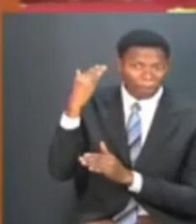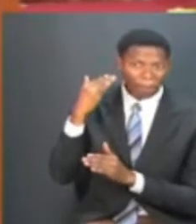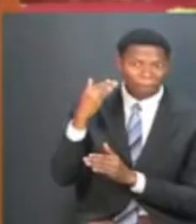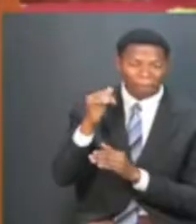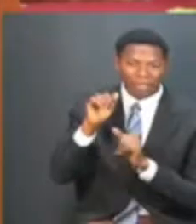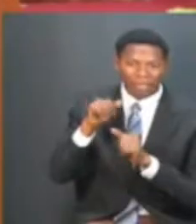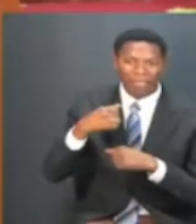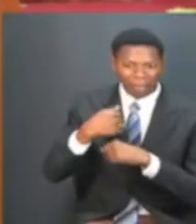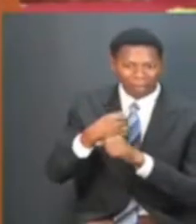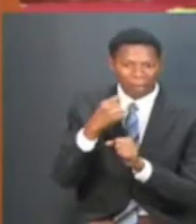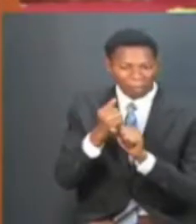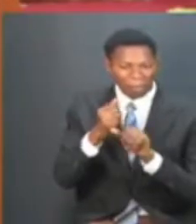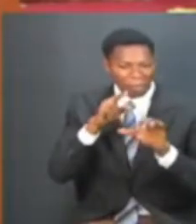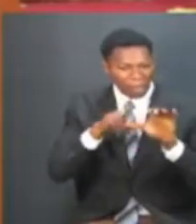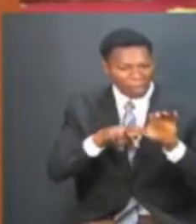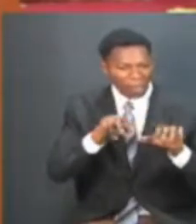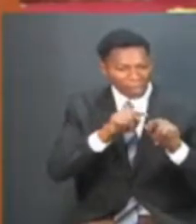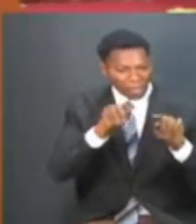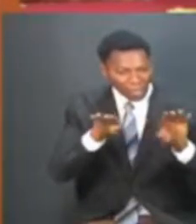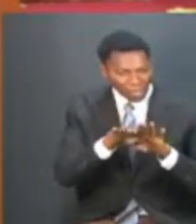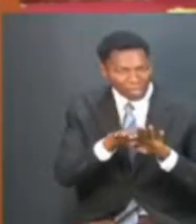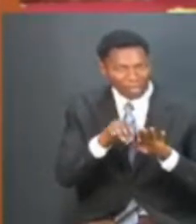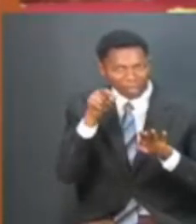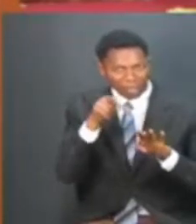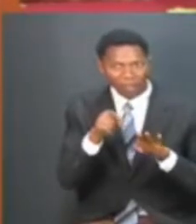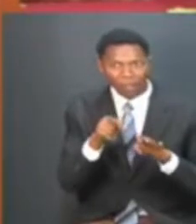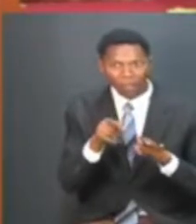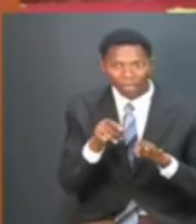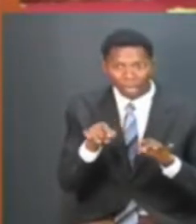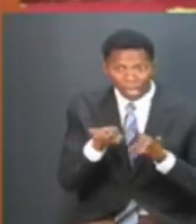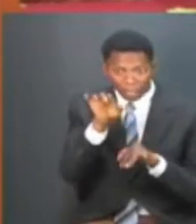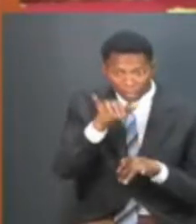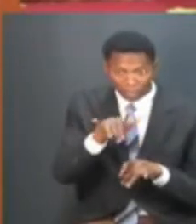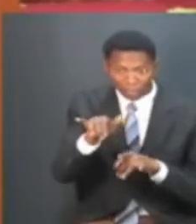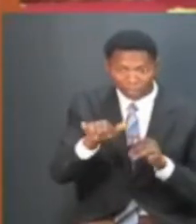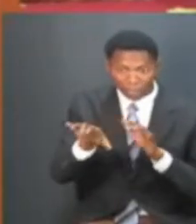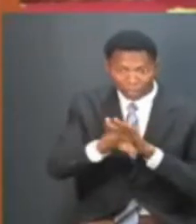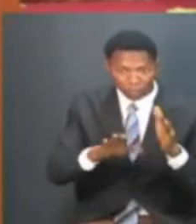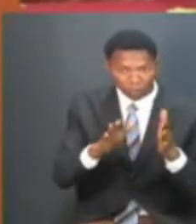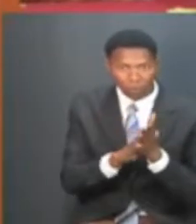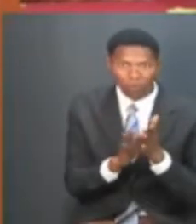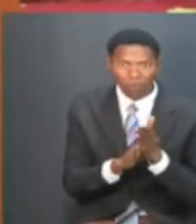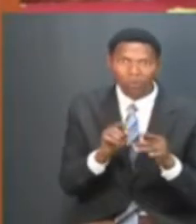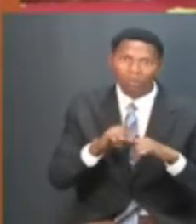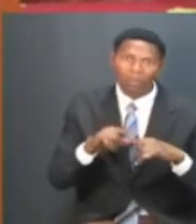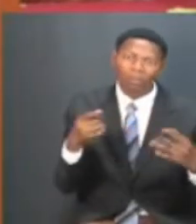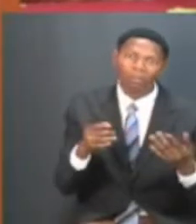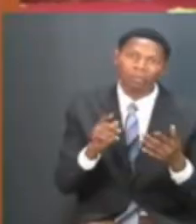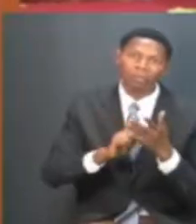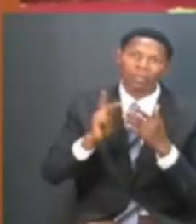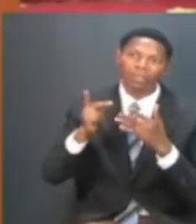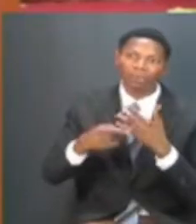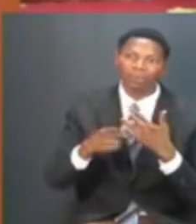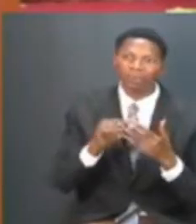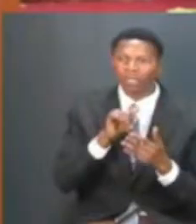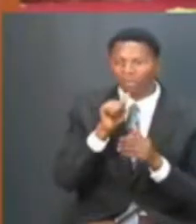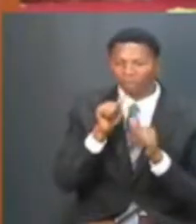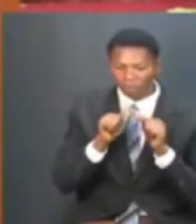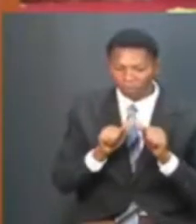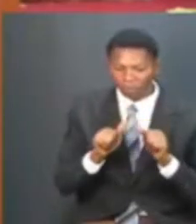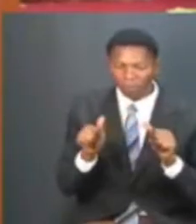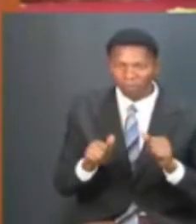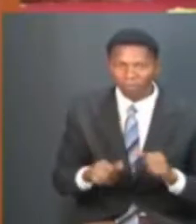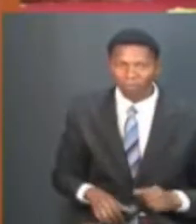chairs and tables whilst in the basic school. But unfortunately, that program was not followed